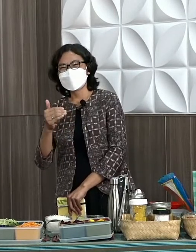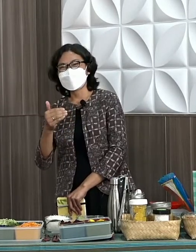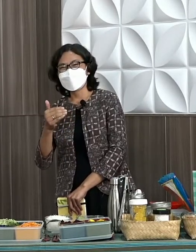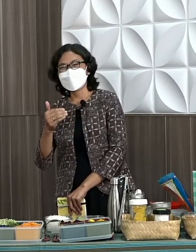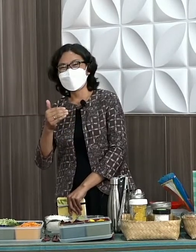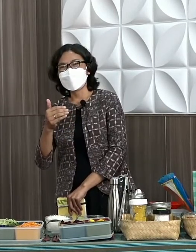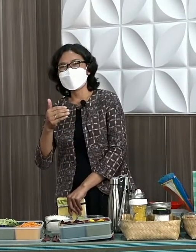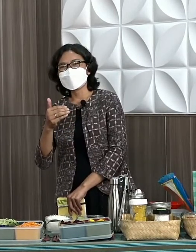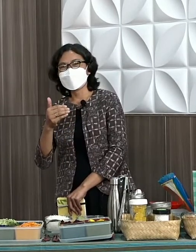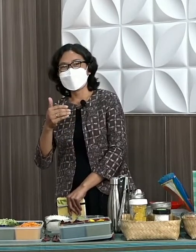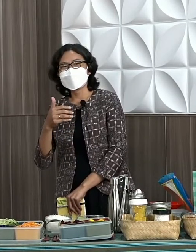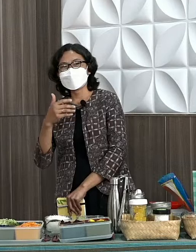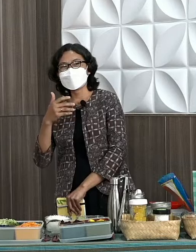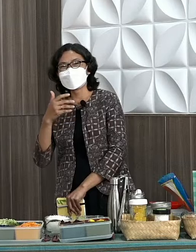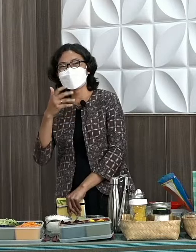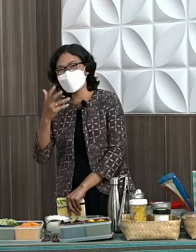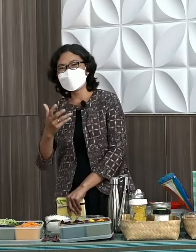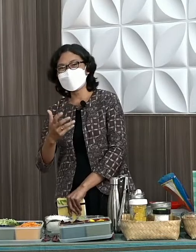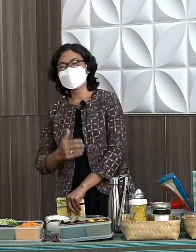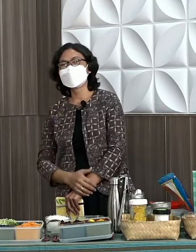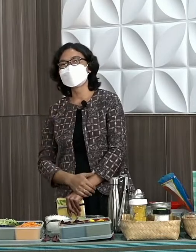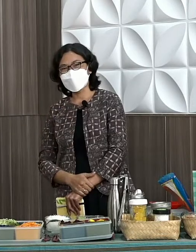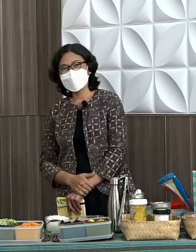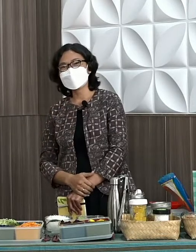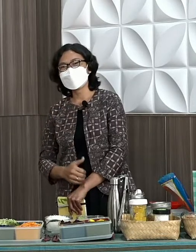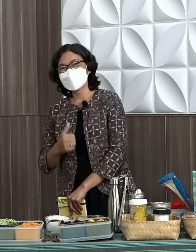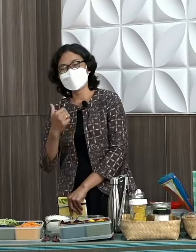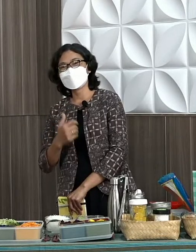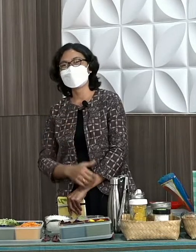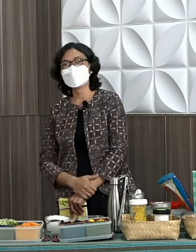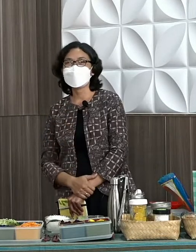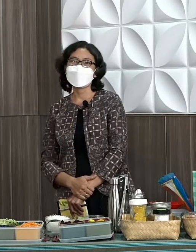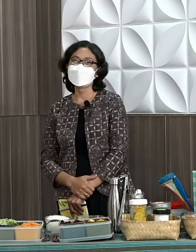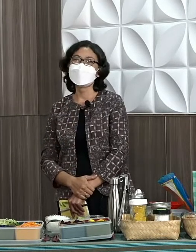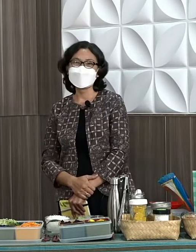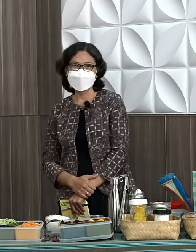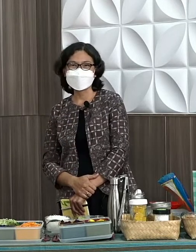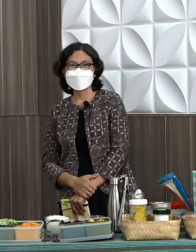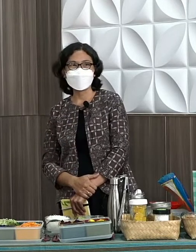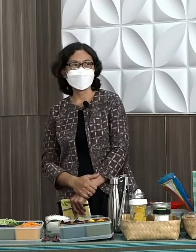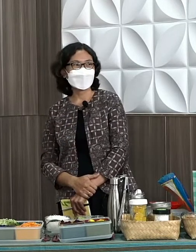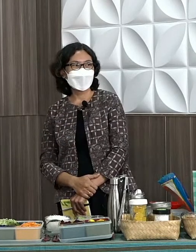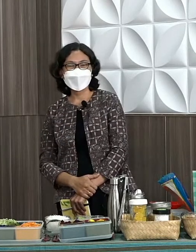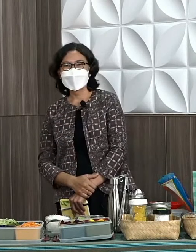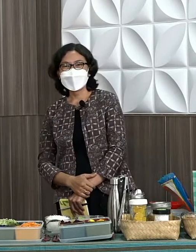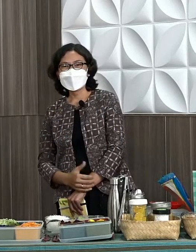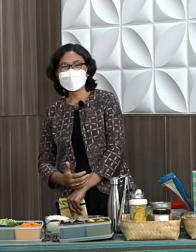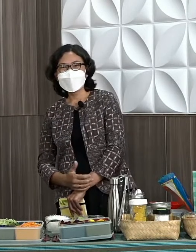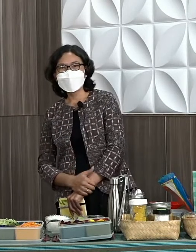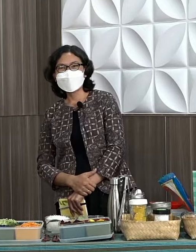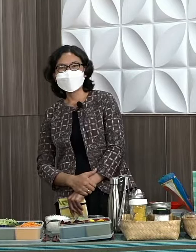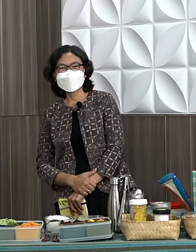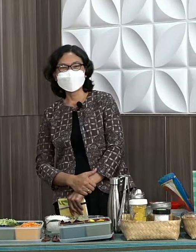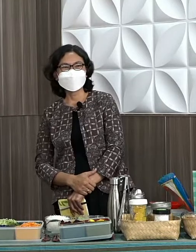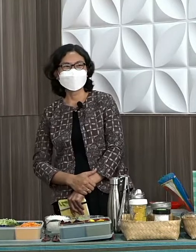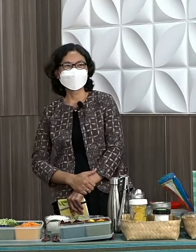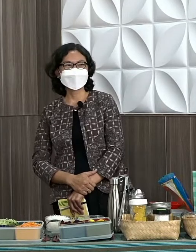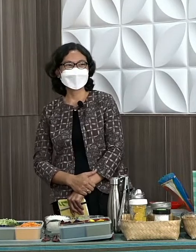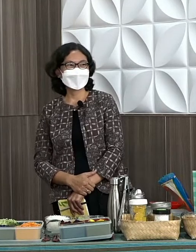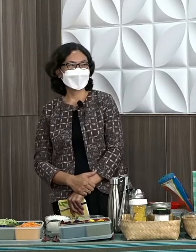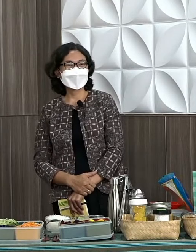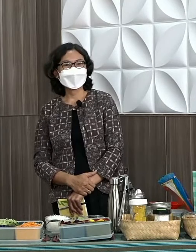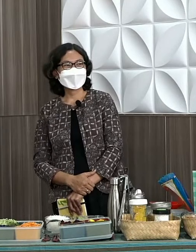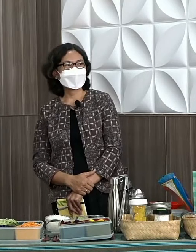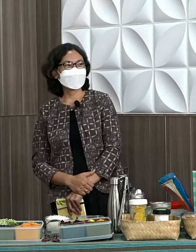can give a question directly to Ibu Janti. Is there?